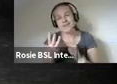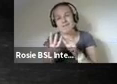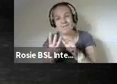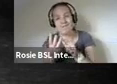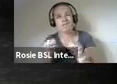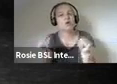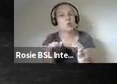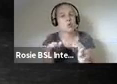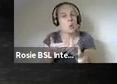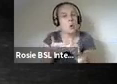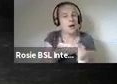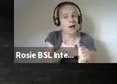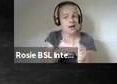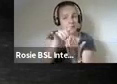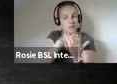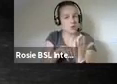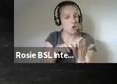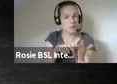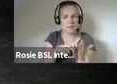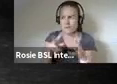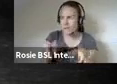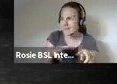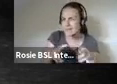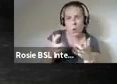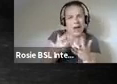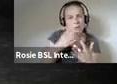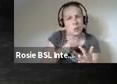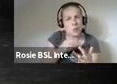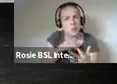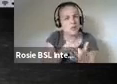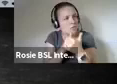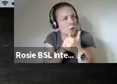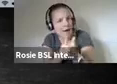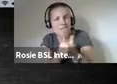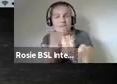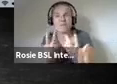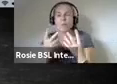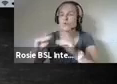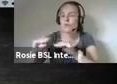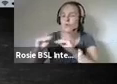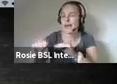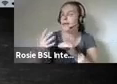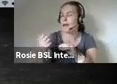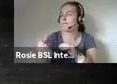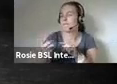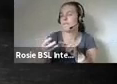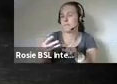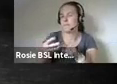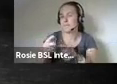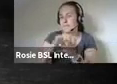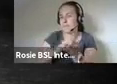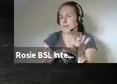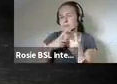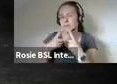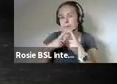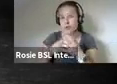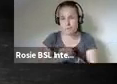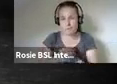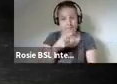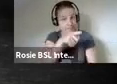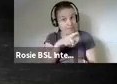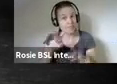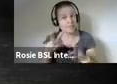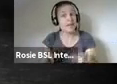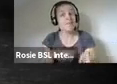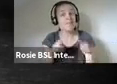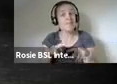using the videos for advocacy as well as for training purposes as well. This promotional video was compiled for us by a student